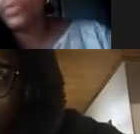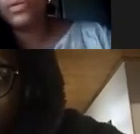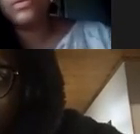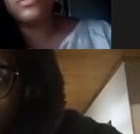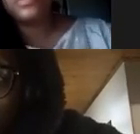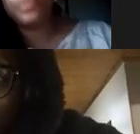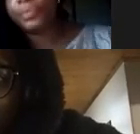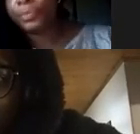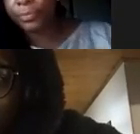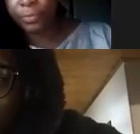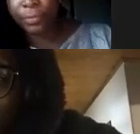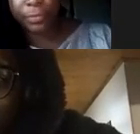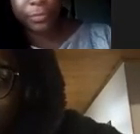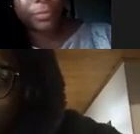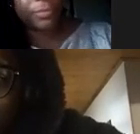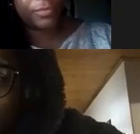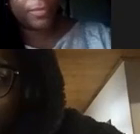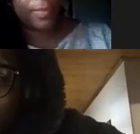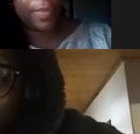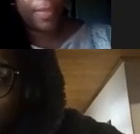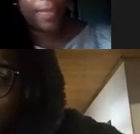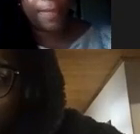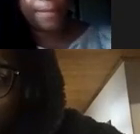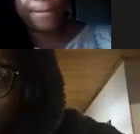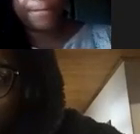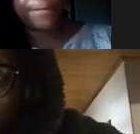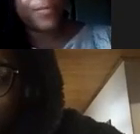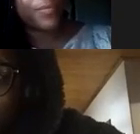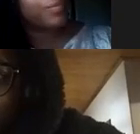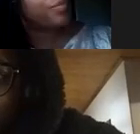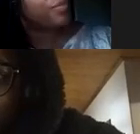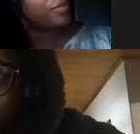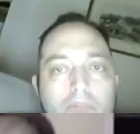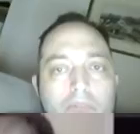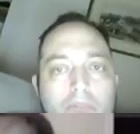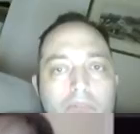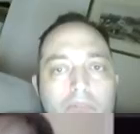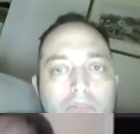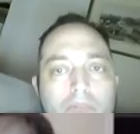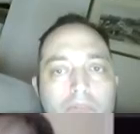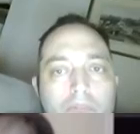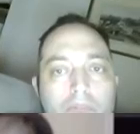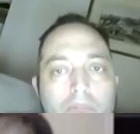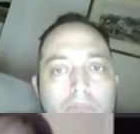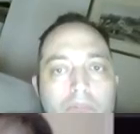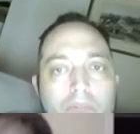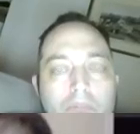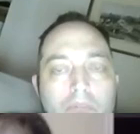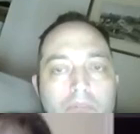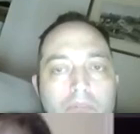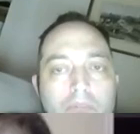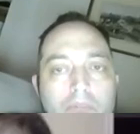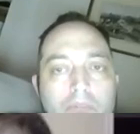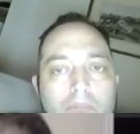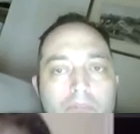that. So I'd like to thank you all for hanging in there and with the course. We think it's going very well. And I'd like to thank you all for